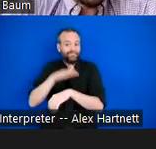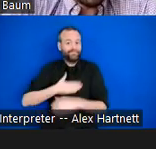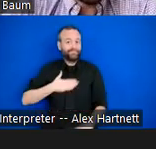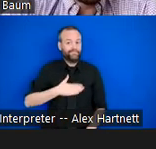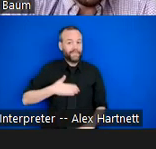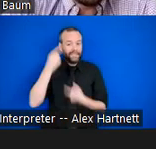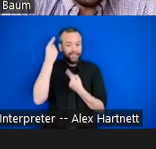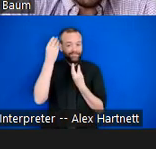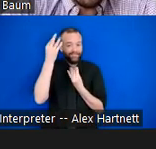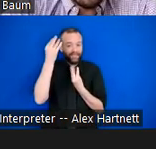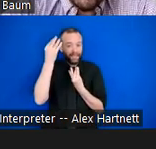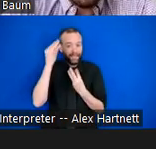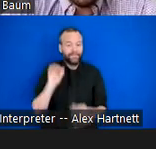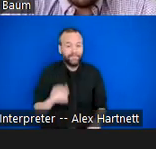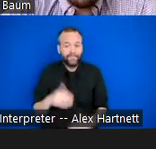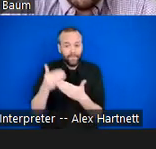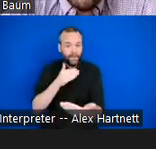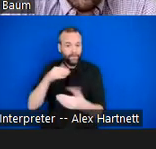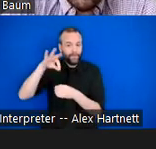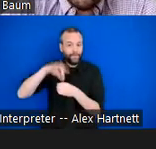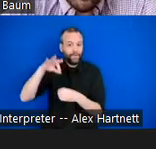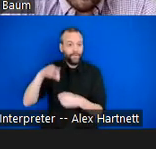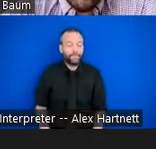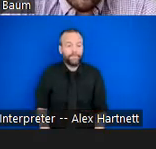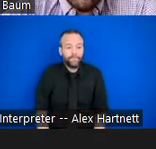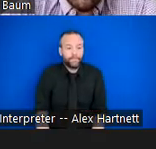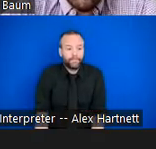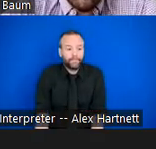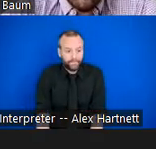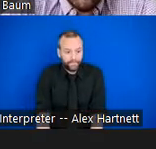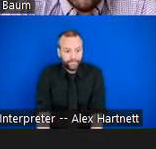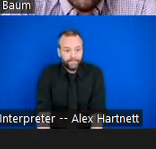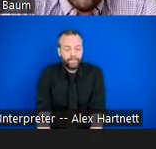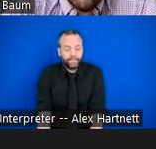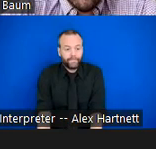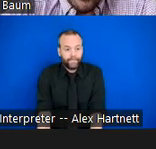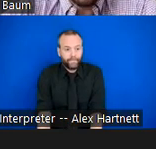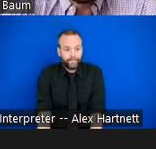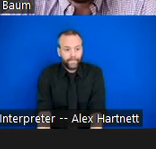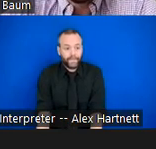In 2023, at least 10 California school districts